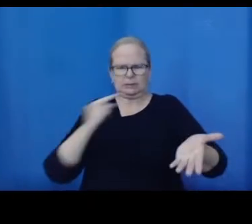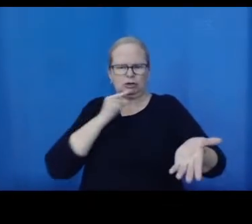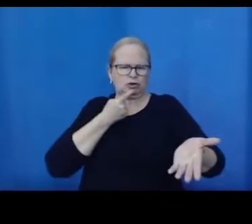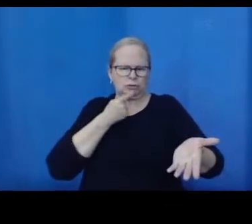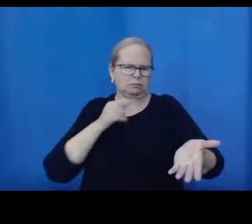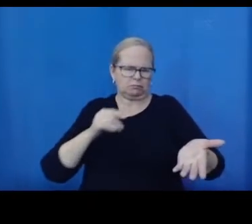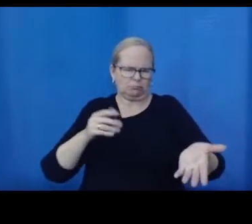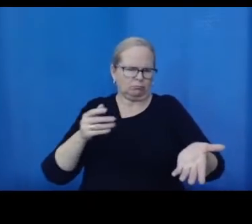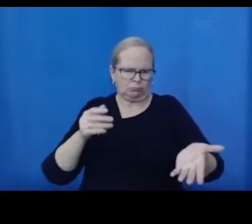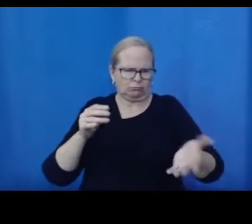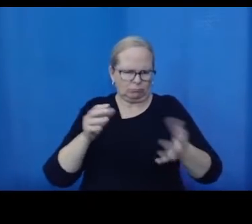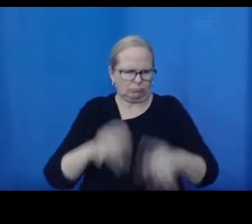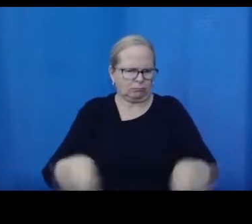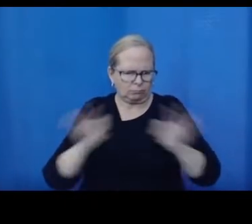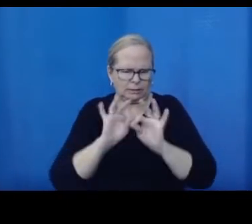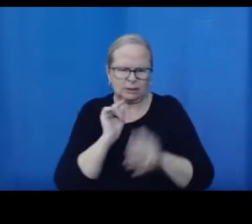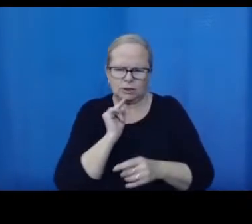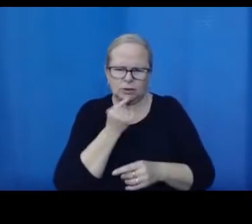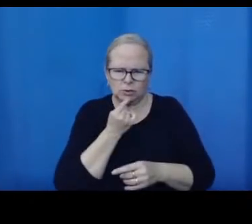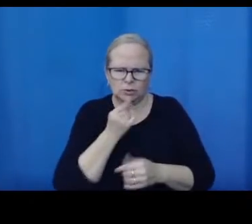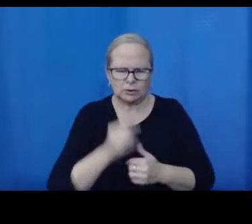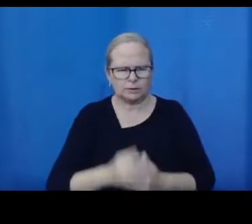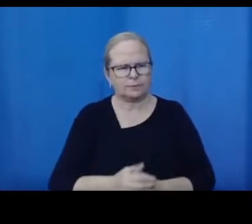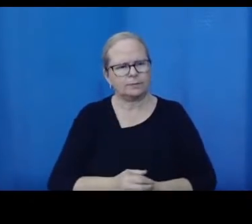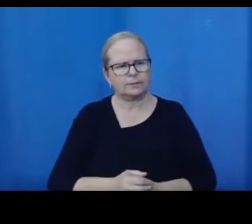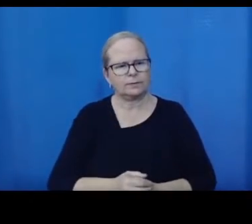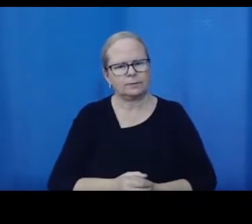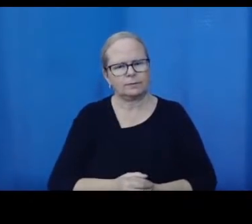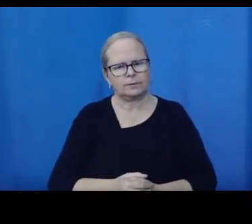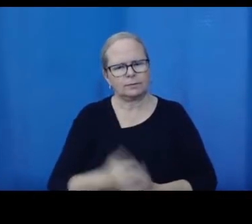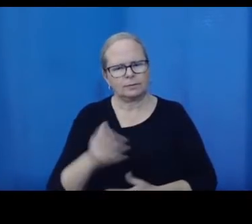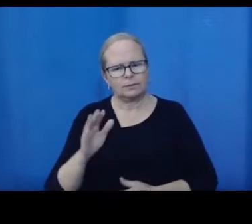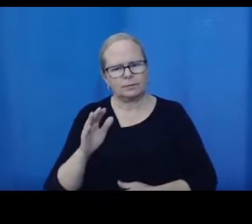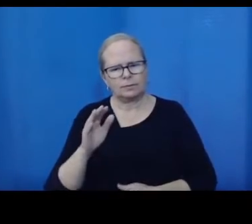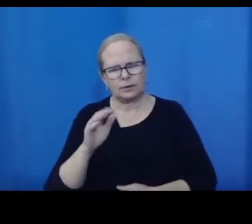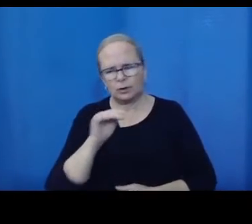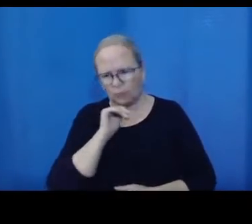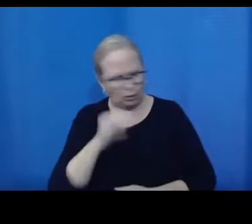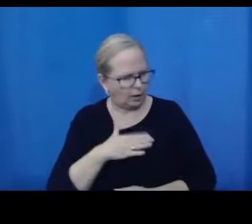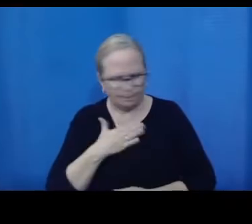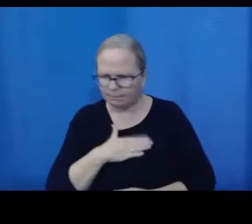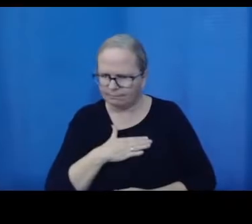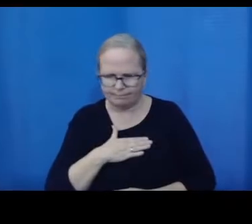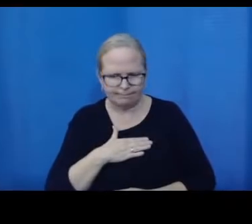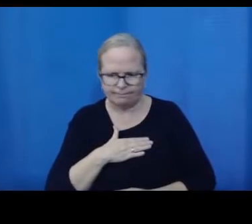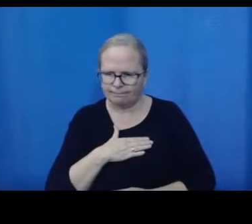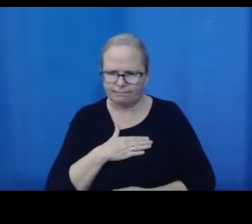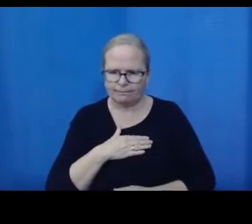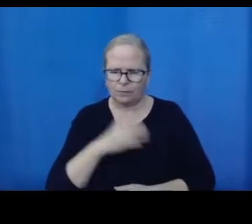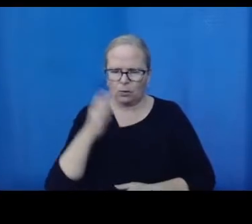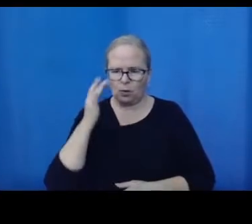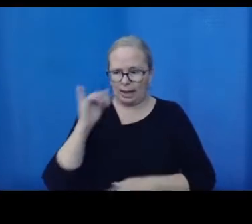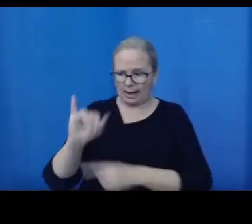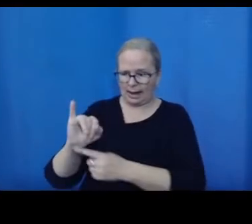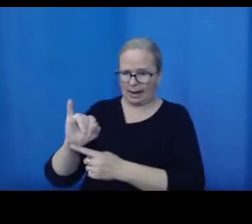happy time in someone's lifespan and when they're physically going to be there and when the family's going to be there. But for the most part, everybody's in